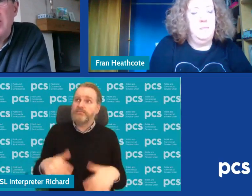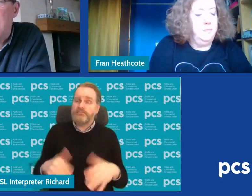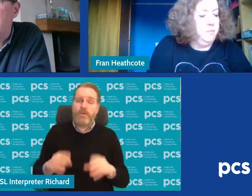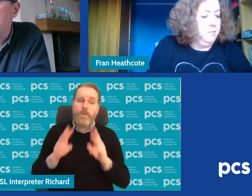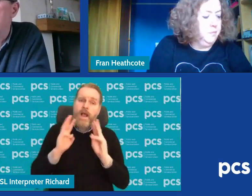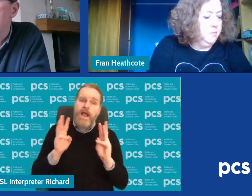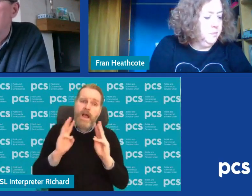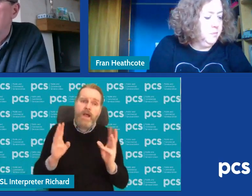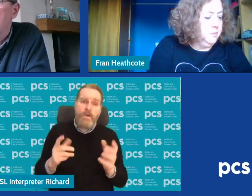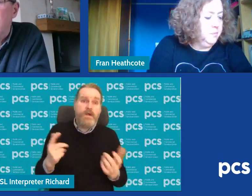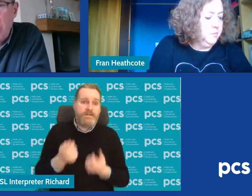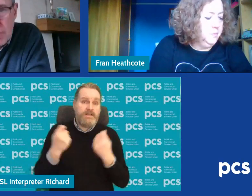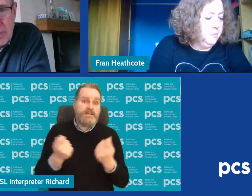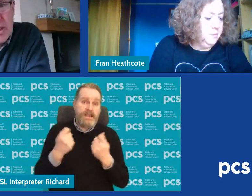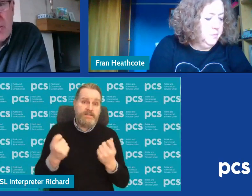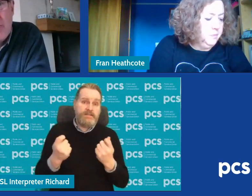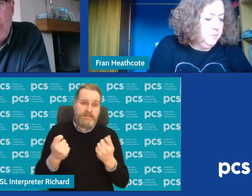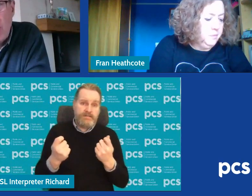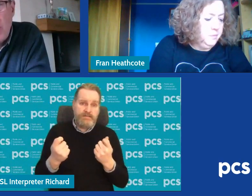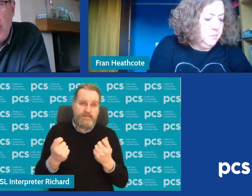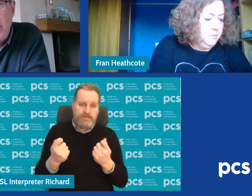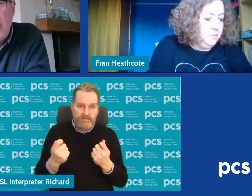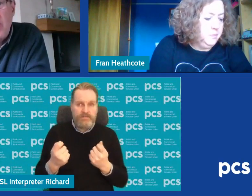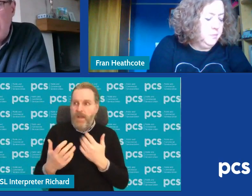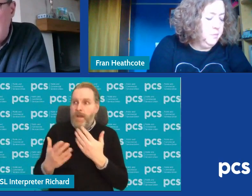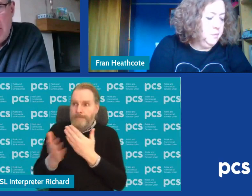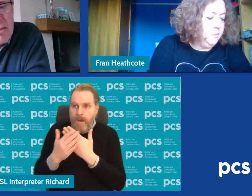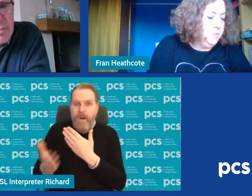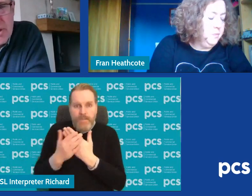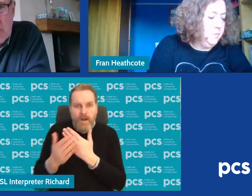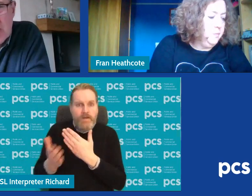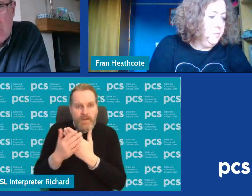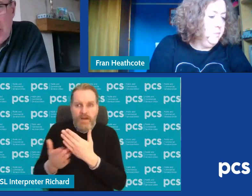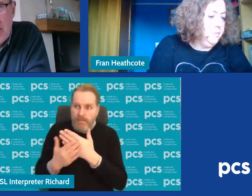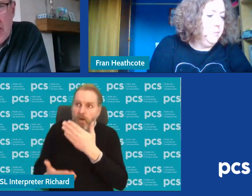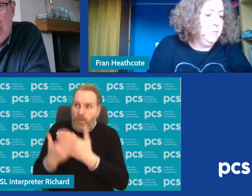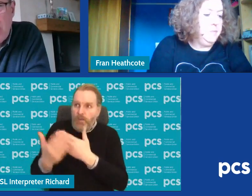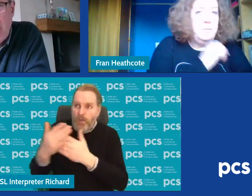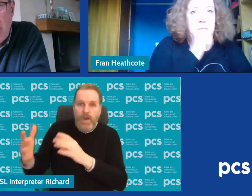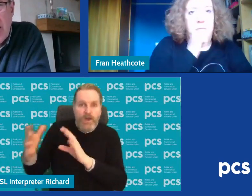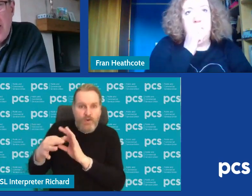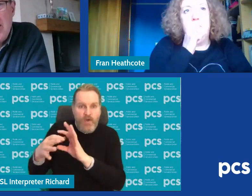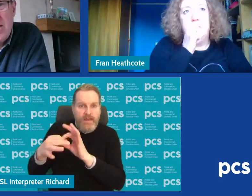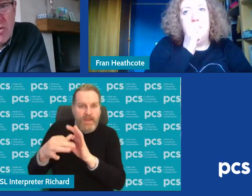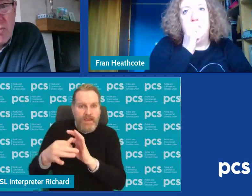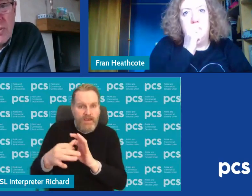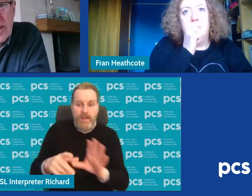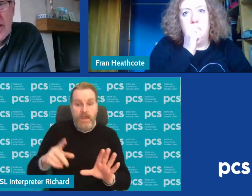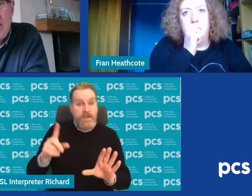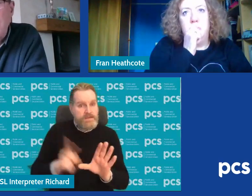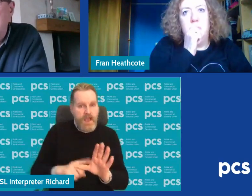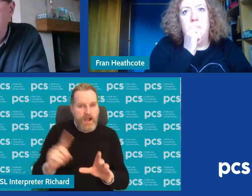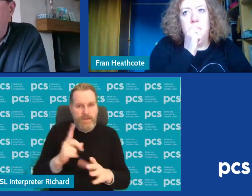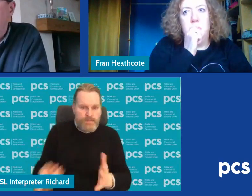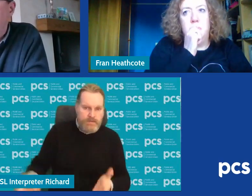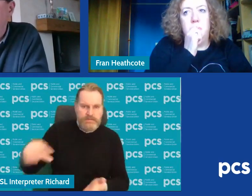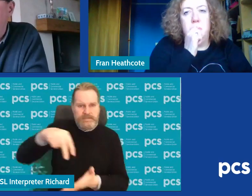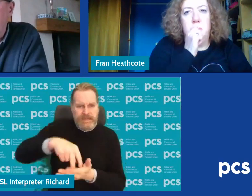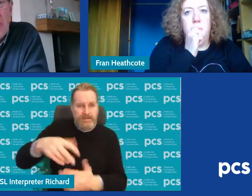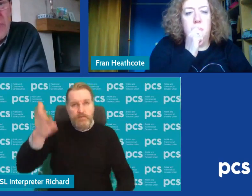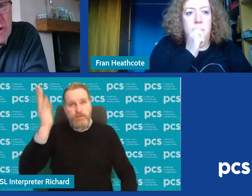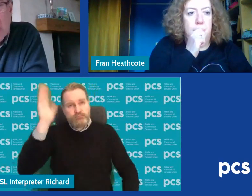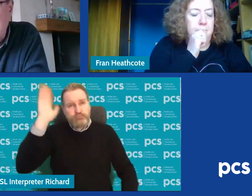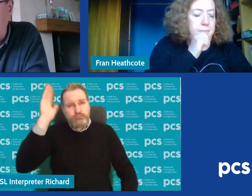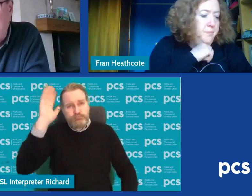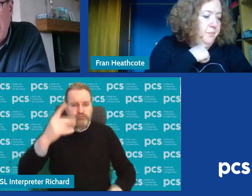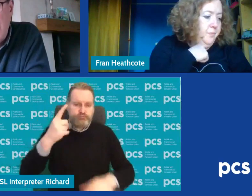of in meetings like this. The new people coming forward, the young members who are speaking at strike rallies and are on picket lines, people